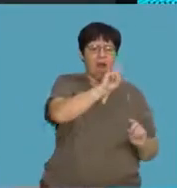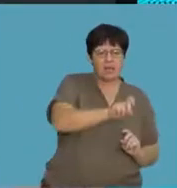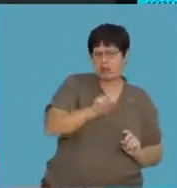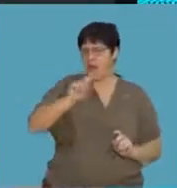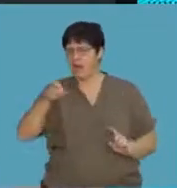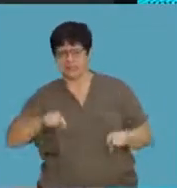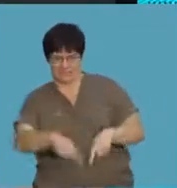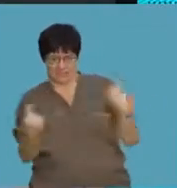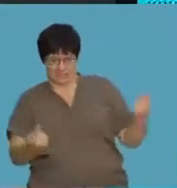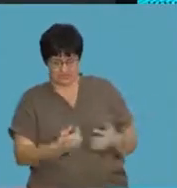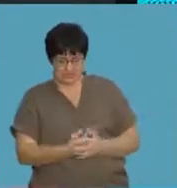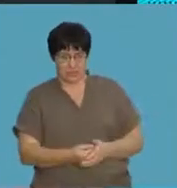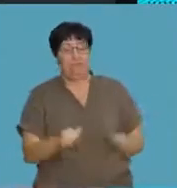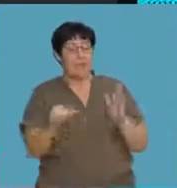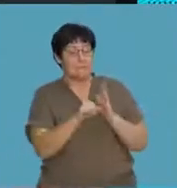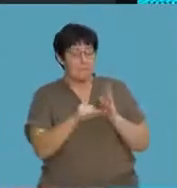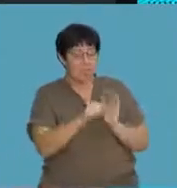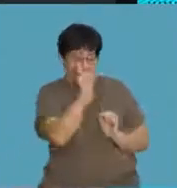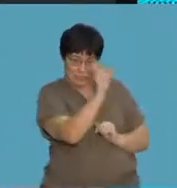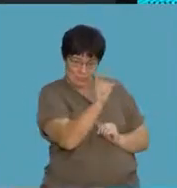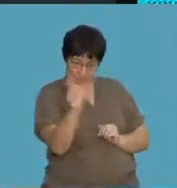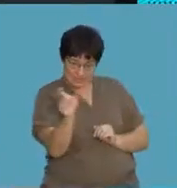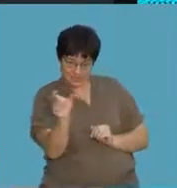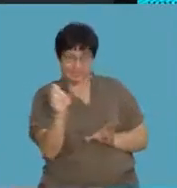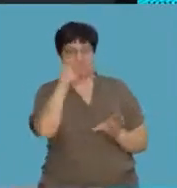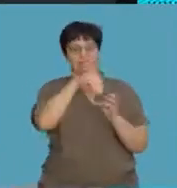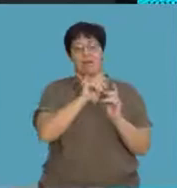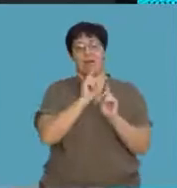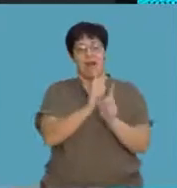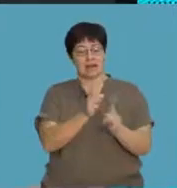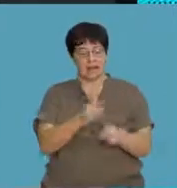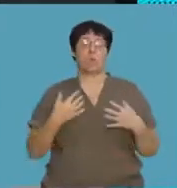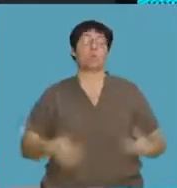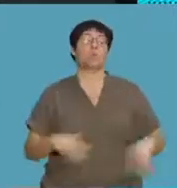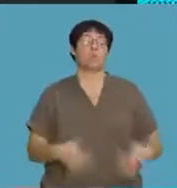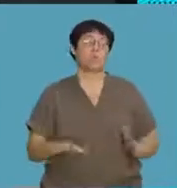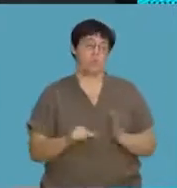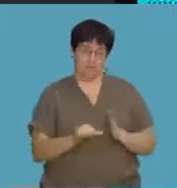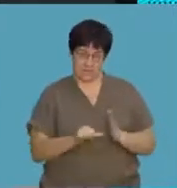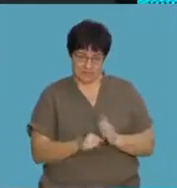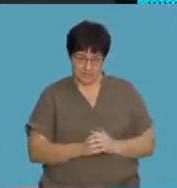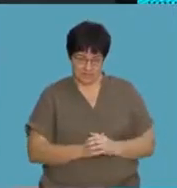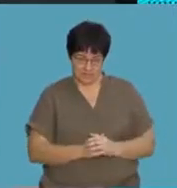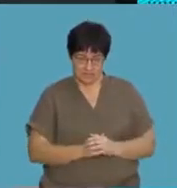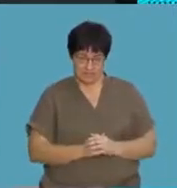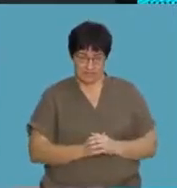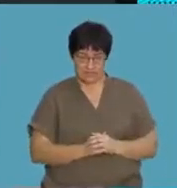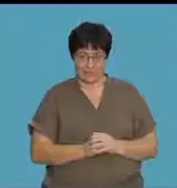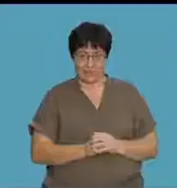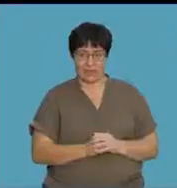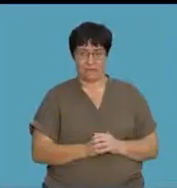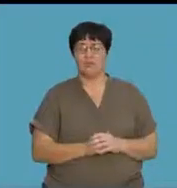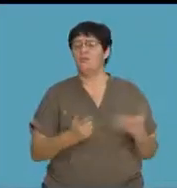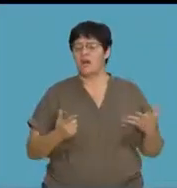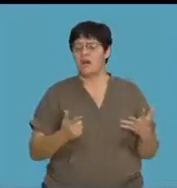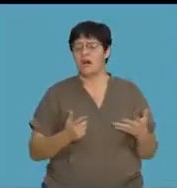key words that must be used in the correct context is also very important. We cannot overemphasize the importance of that. Right. So what are